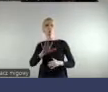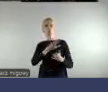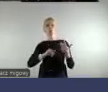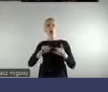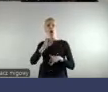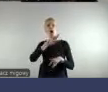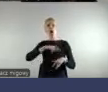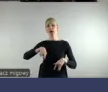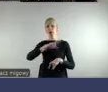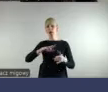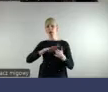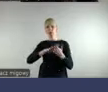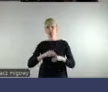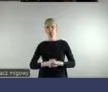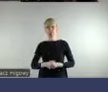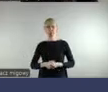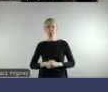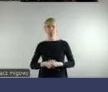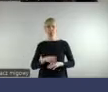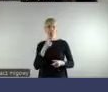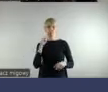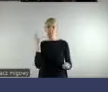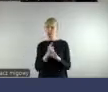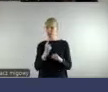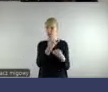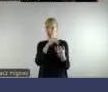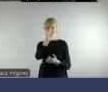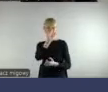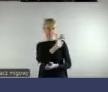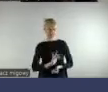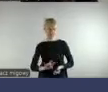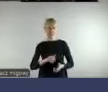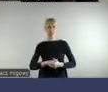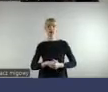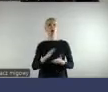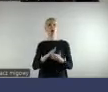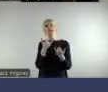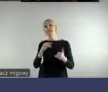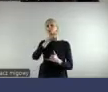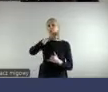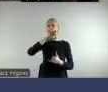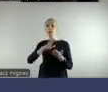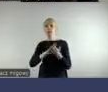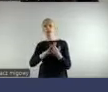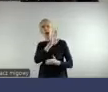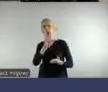counties. So that means that some of the county governors therefore have more than one county to support and control.